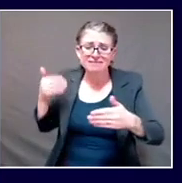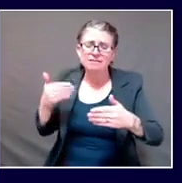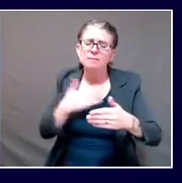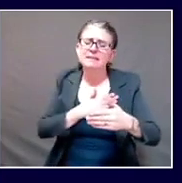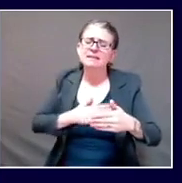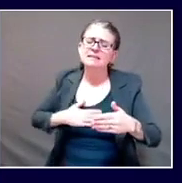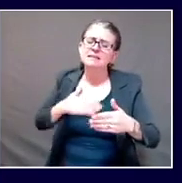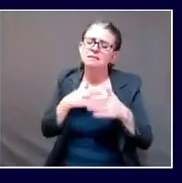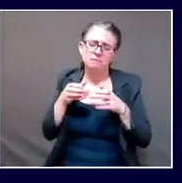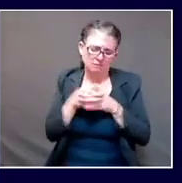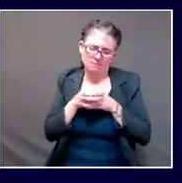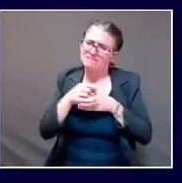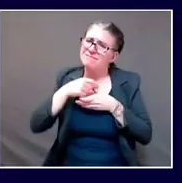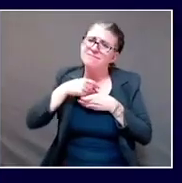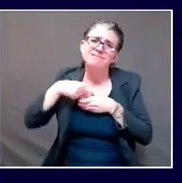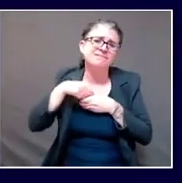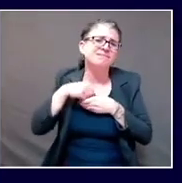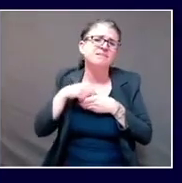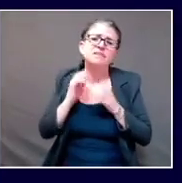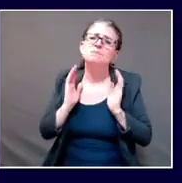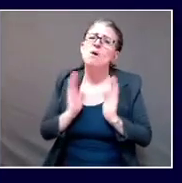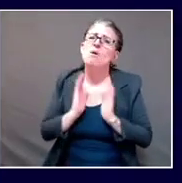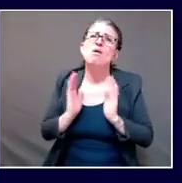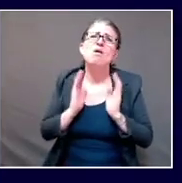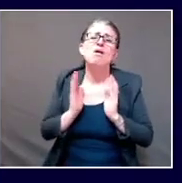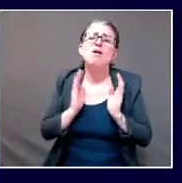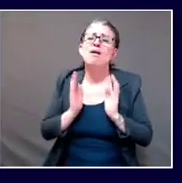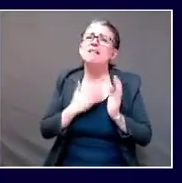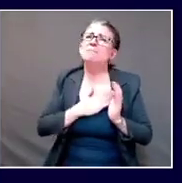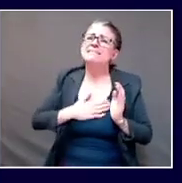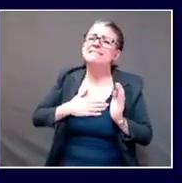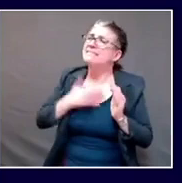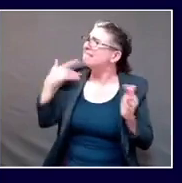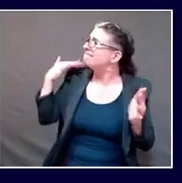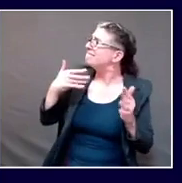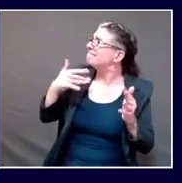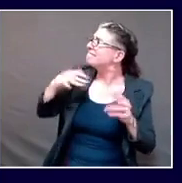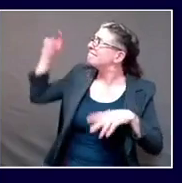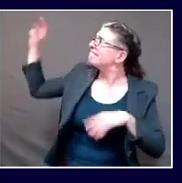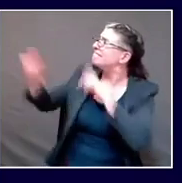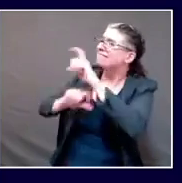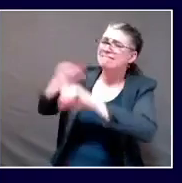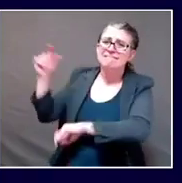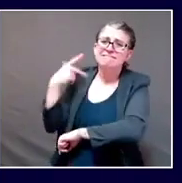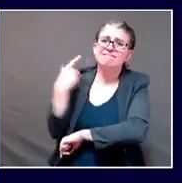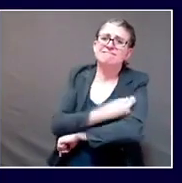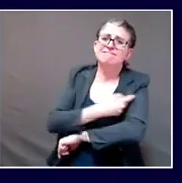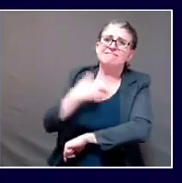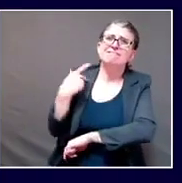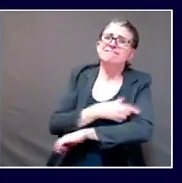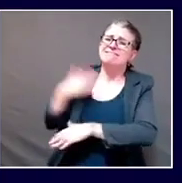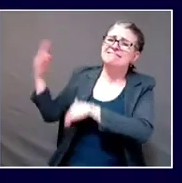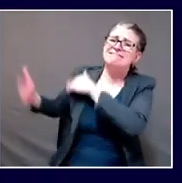will get back to that point and our businesses will thrive again and we'll do everything we can to support them.